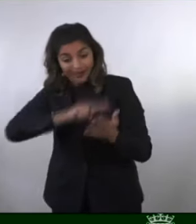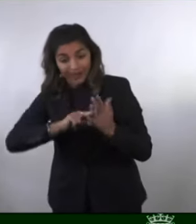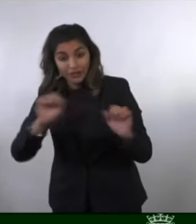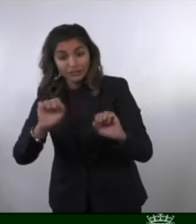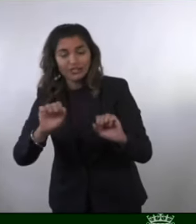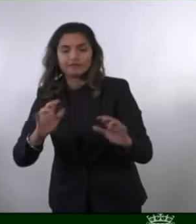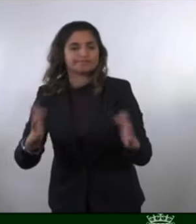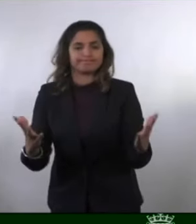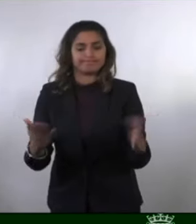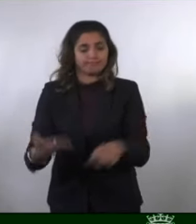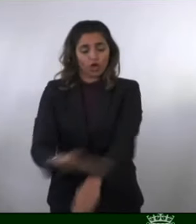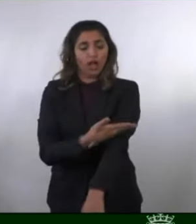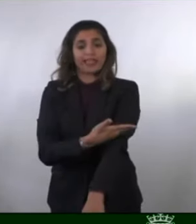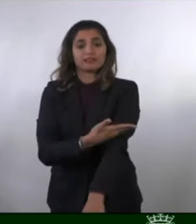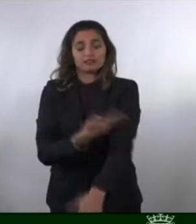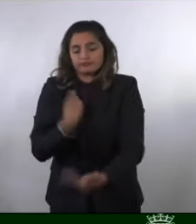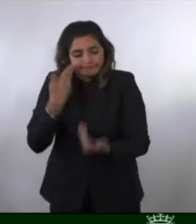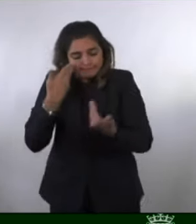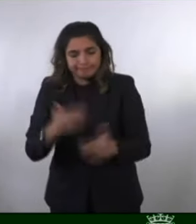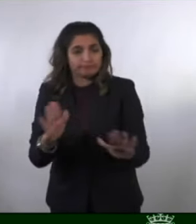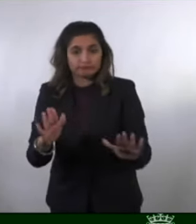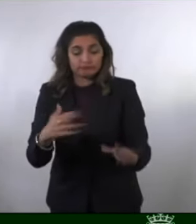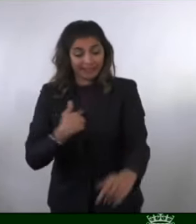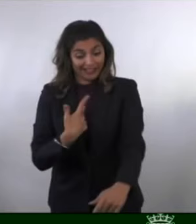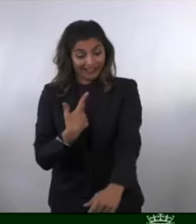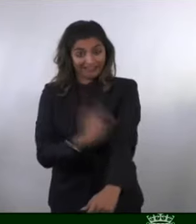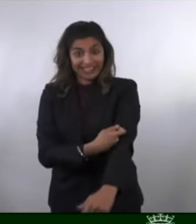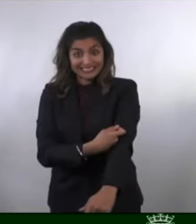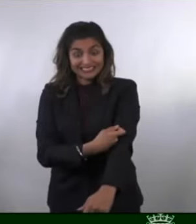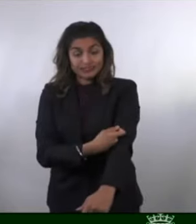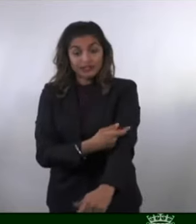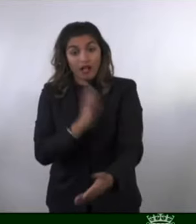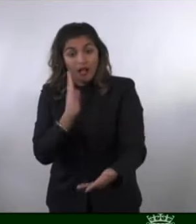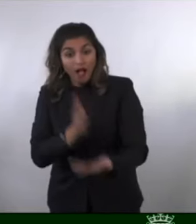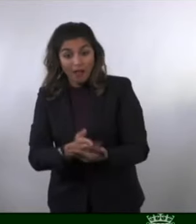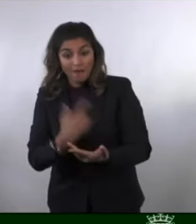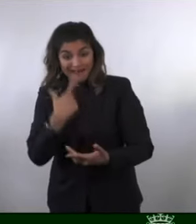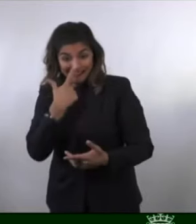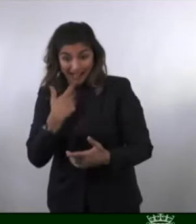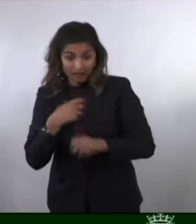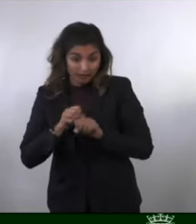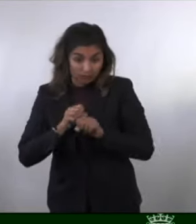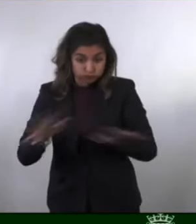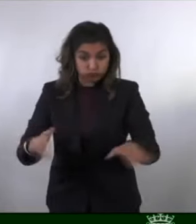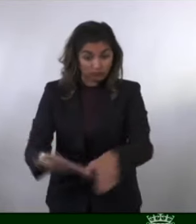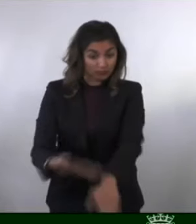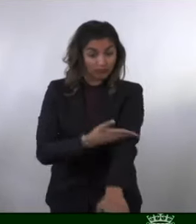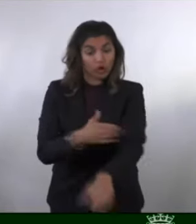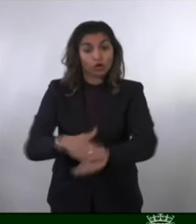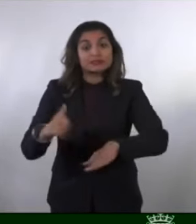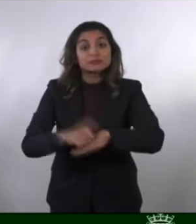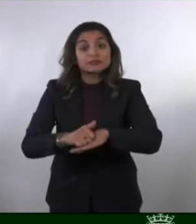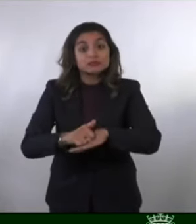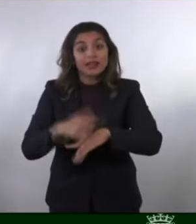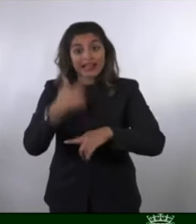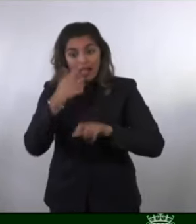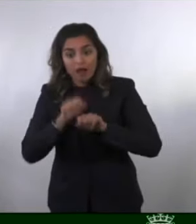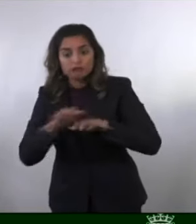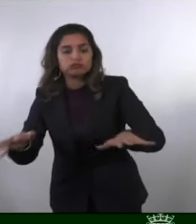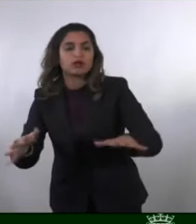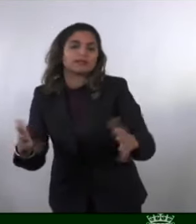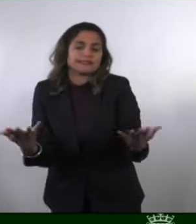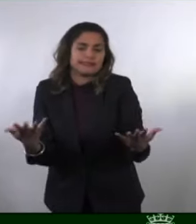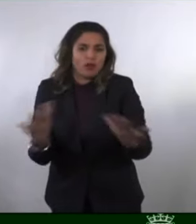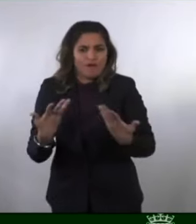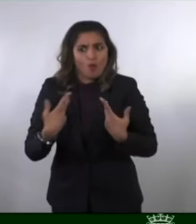we'll get any vaccine before Christmas that we can deploy at scale. We're optimistic, but we can't